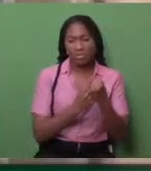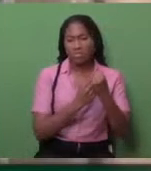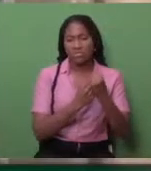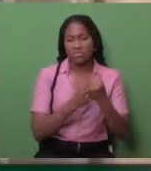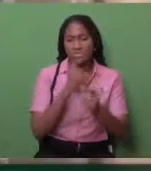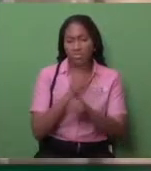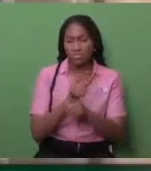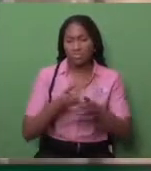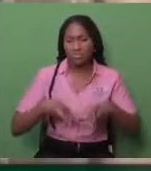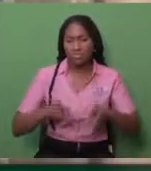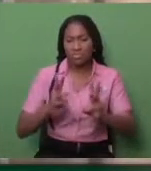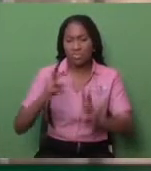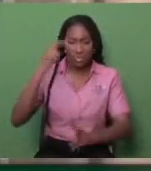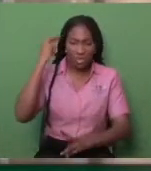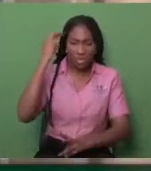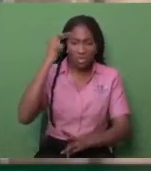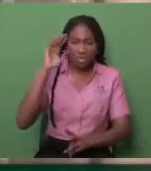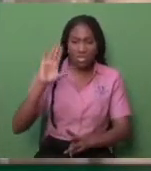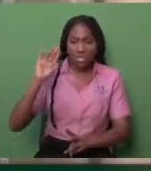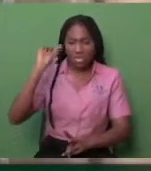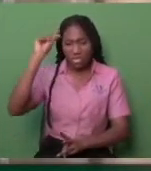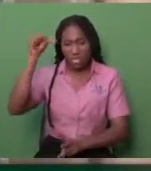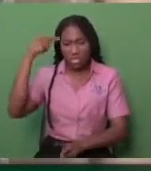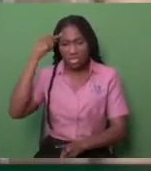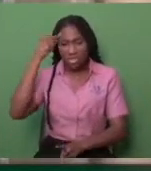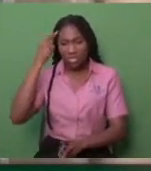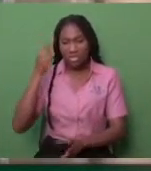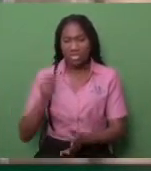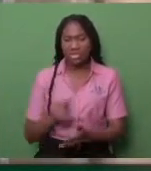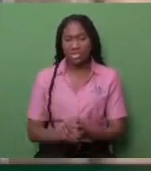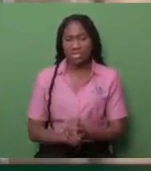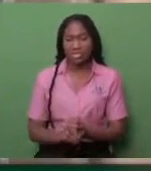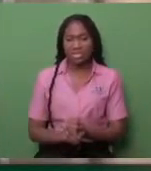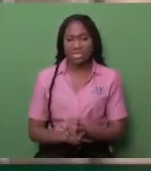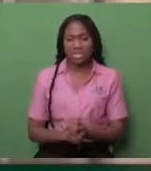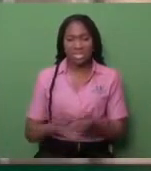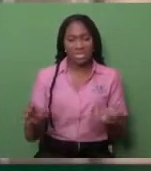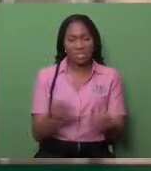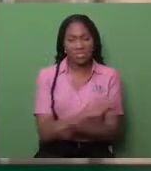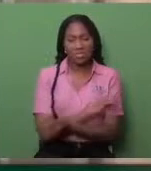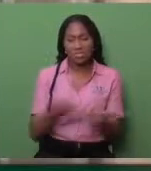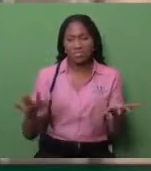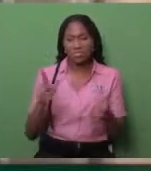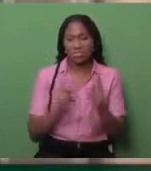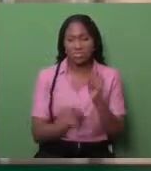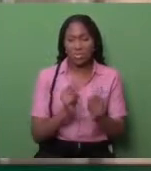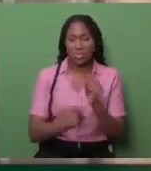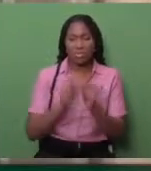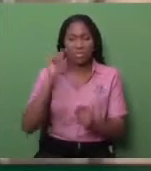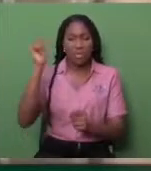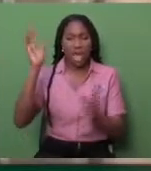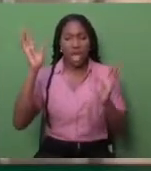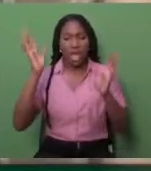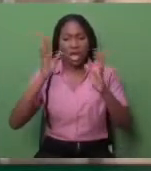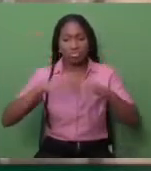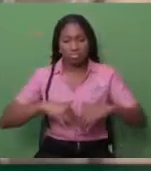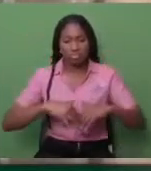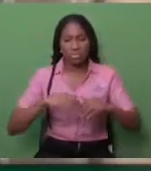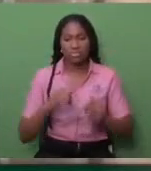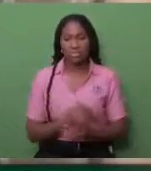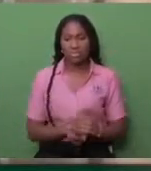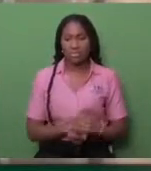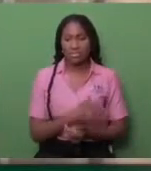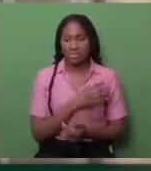this Rowley-led government is slashing and burning our beloved country to the ground. And a few amongst